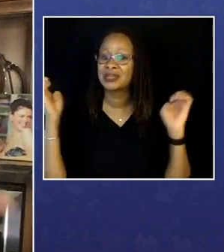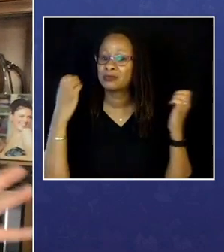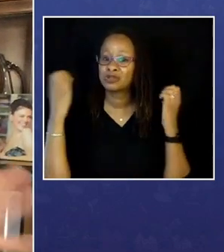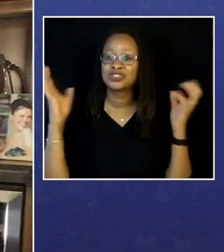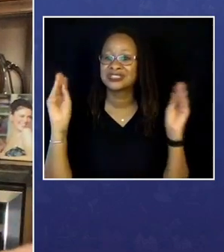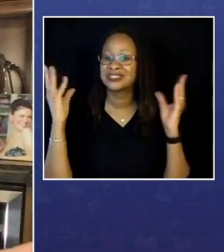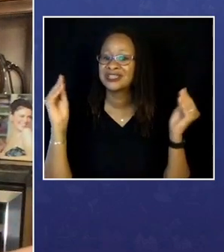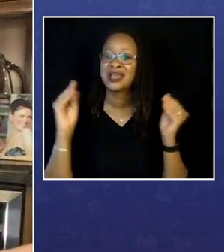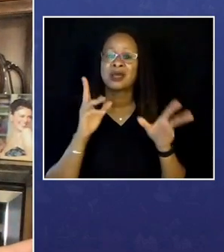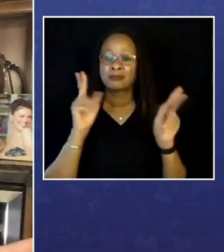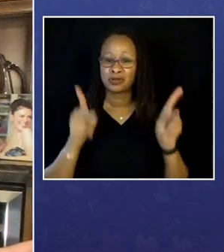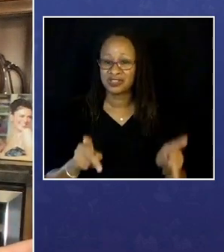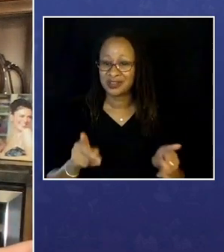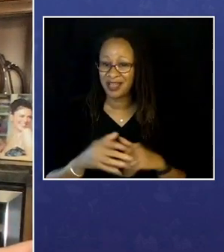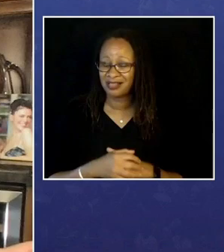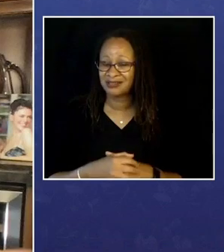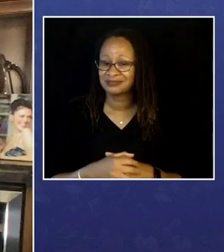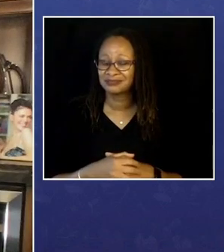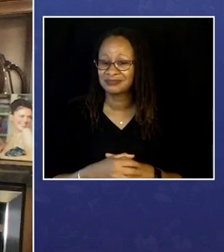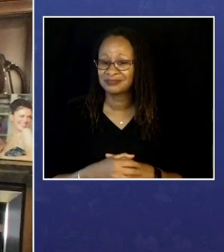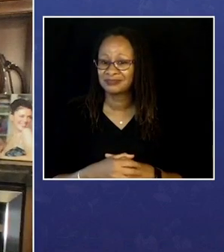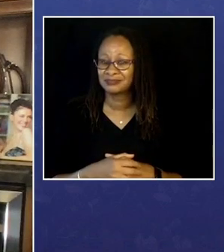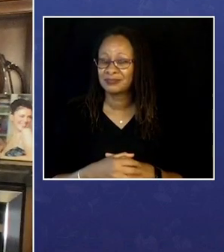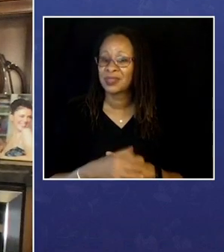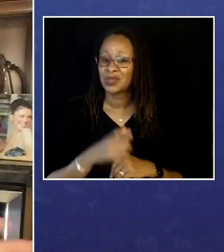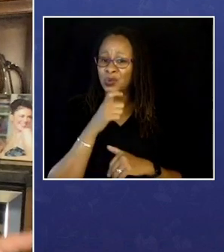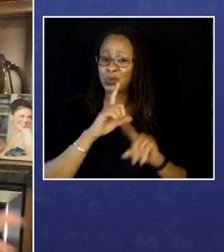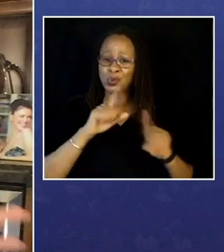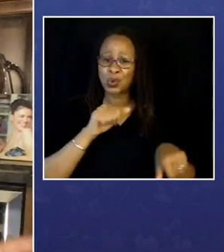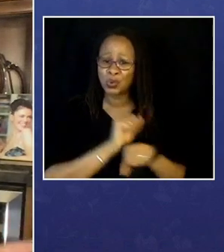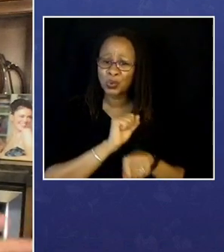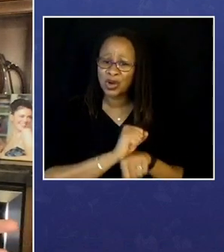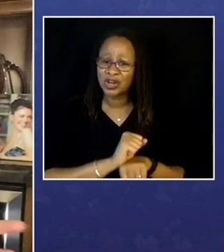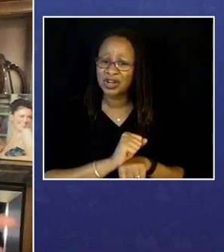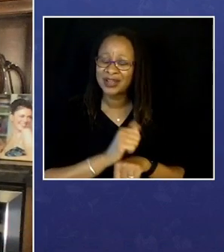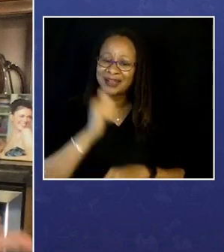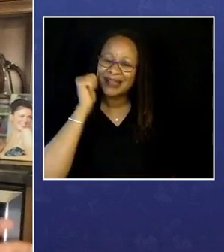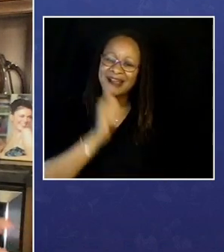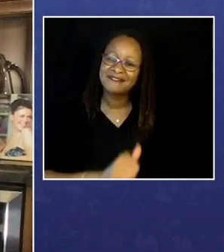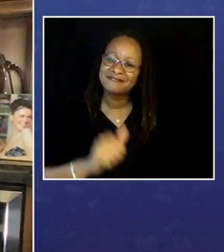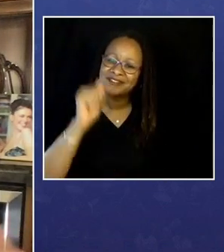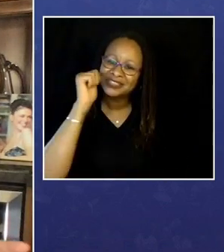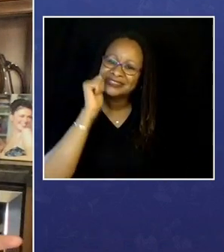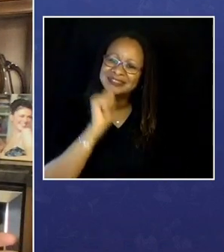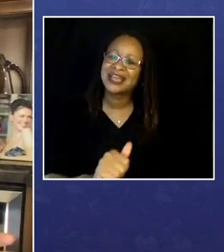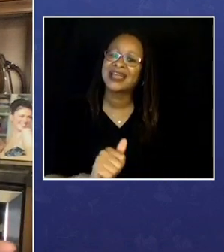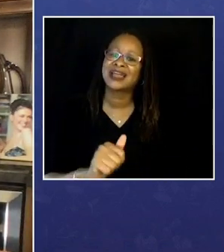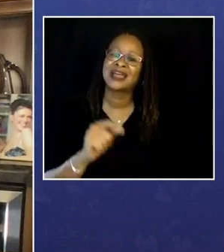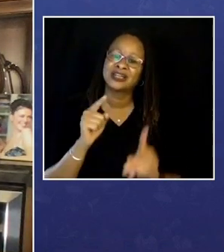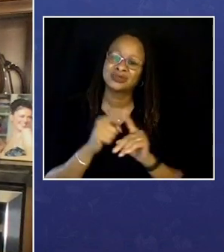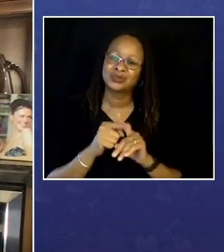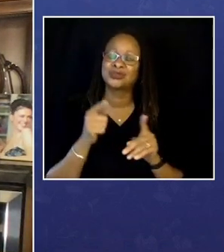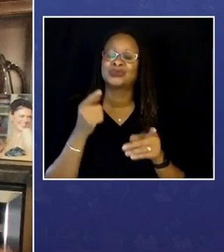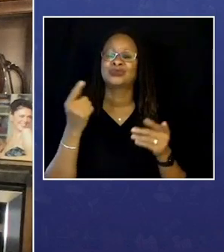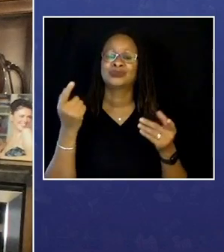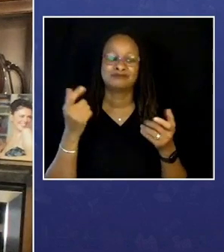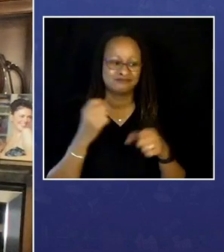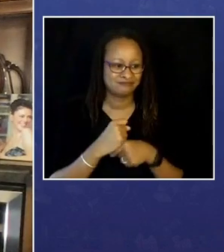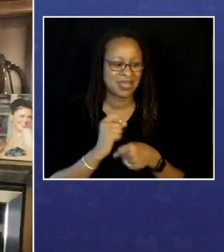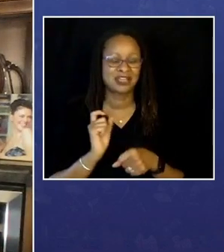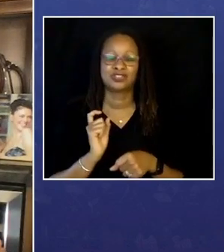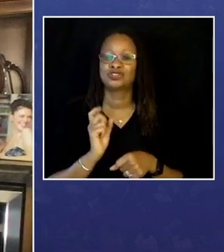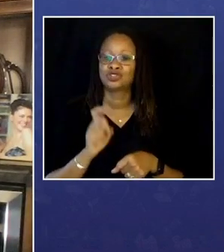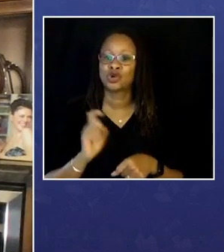emergency personnel who go to work every single day to just